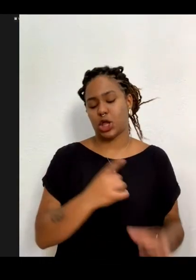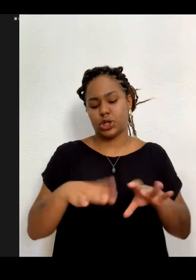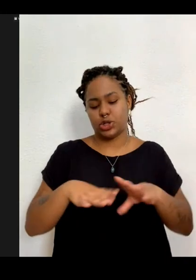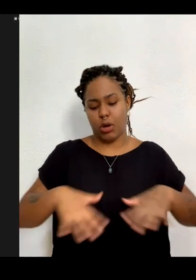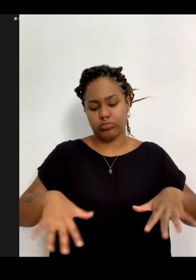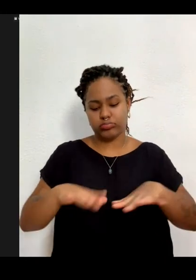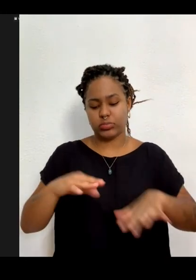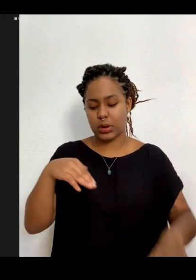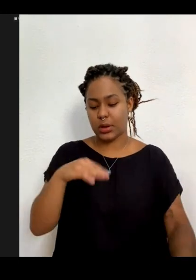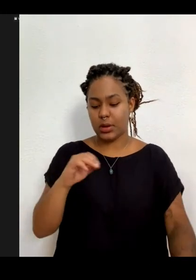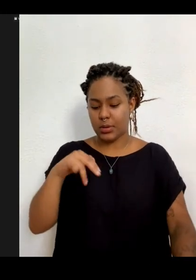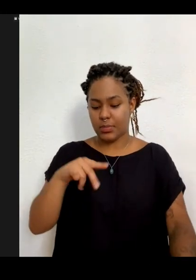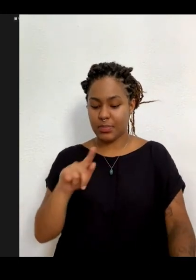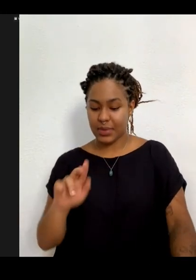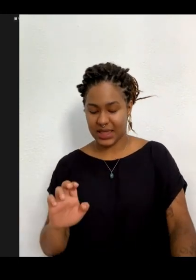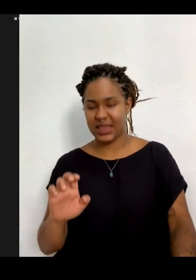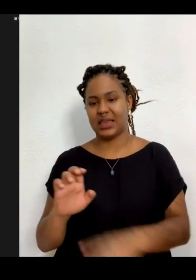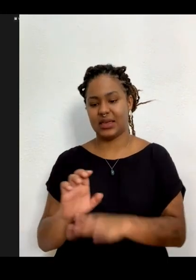foreign